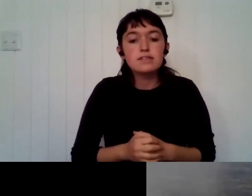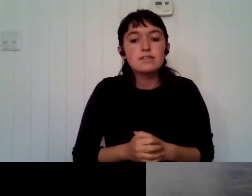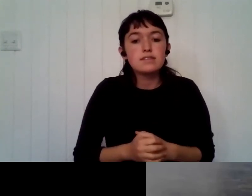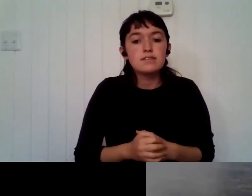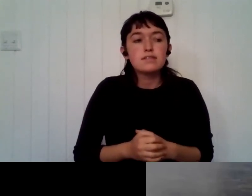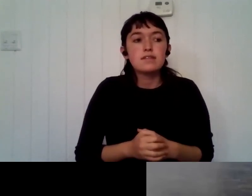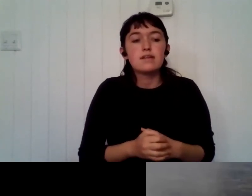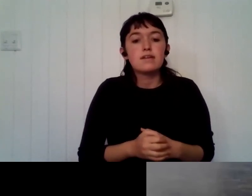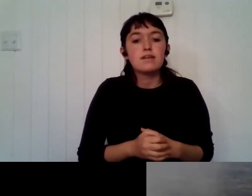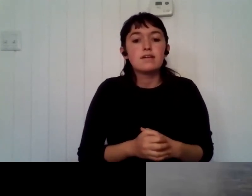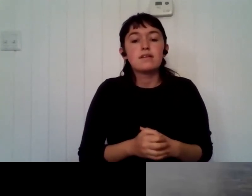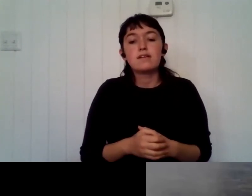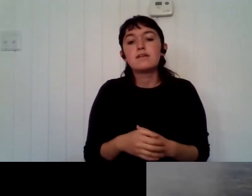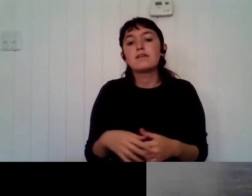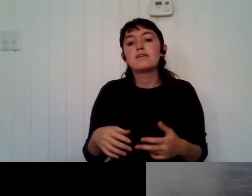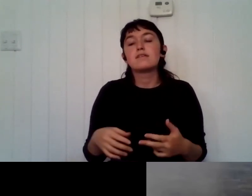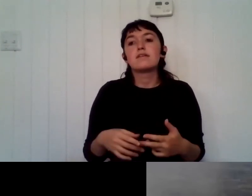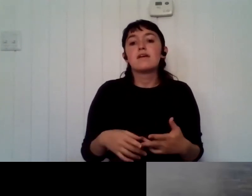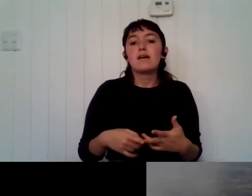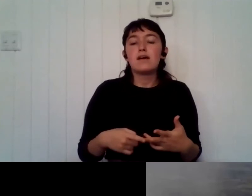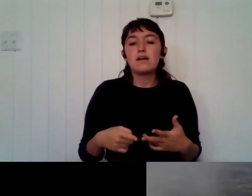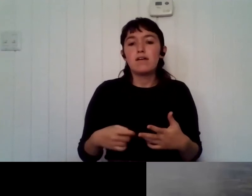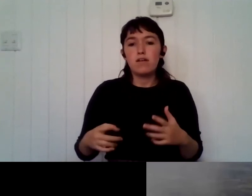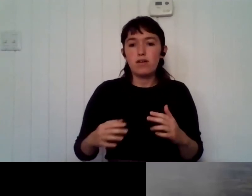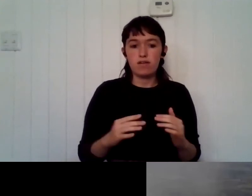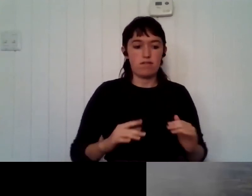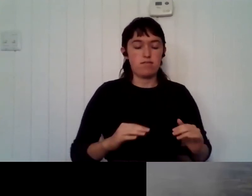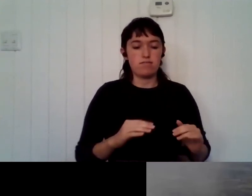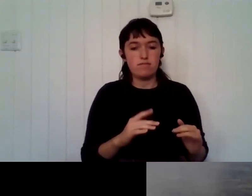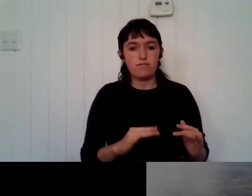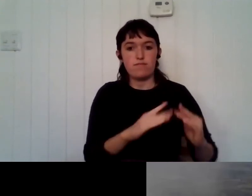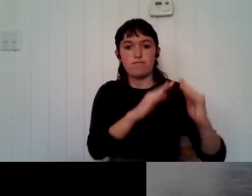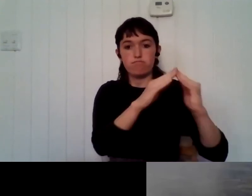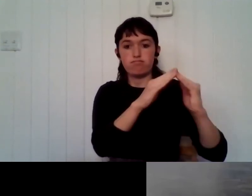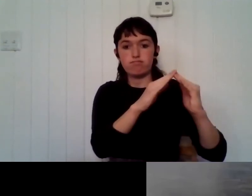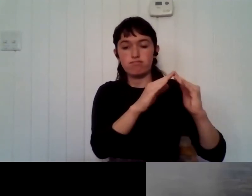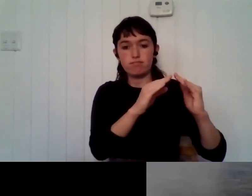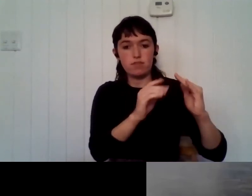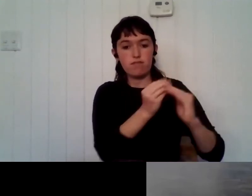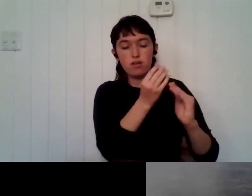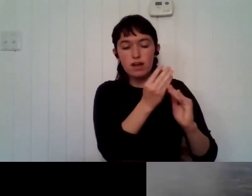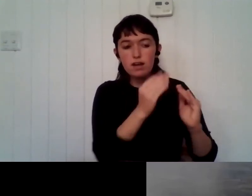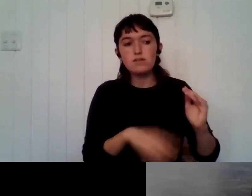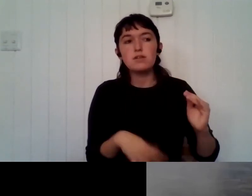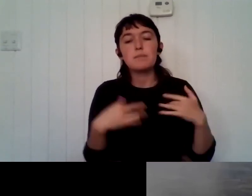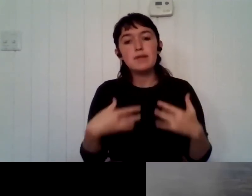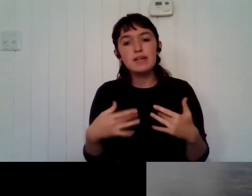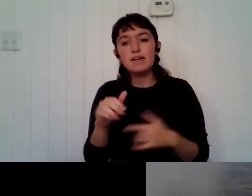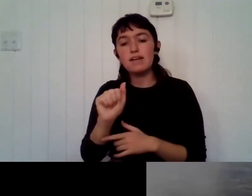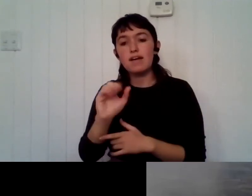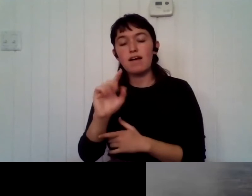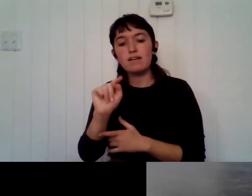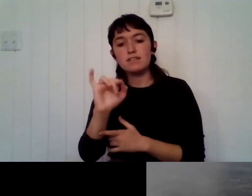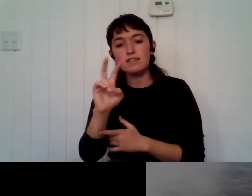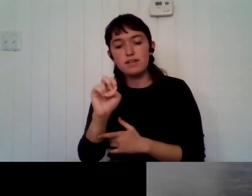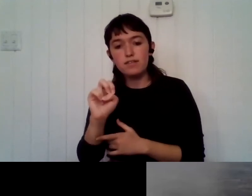for example, deformation. Usually active volcanoes, they do something, and mountains that are not